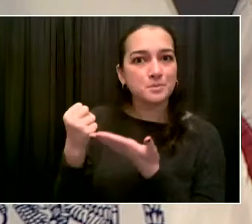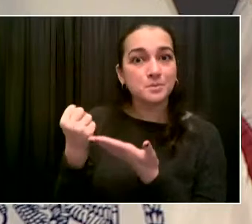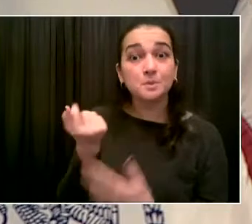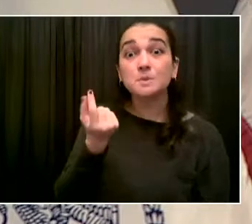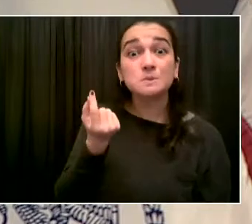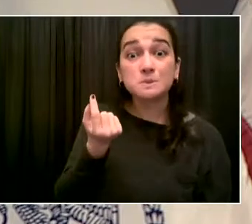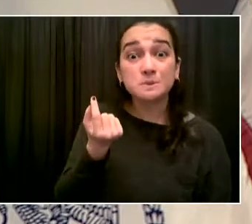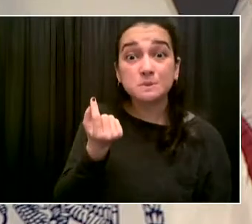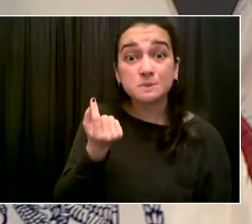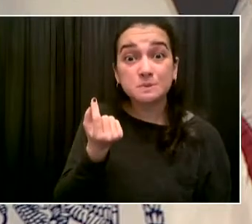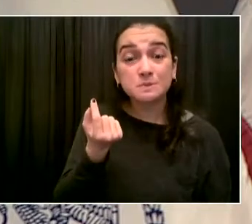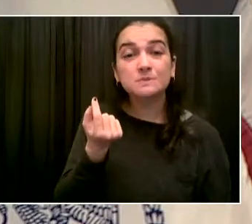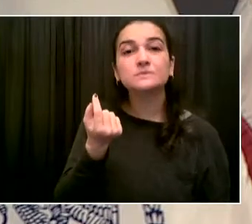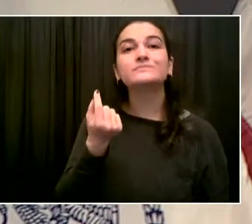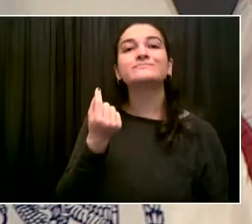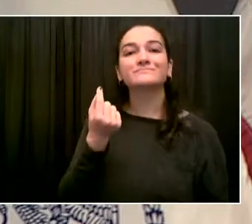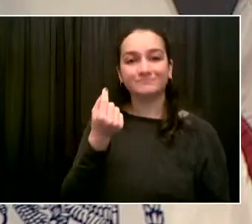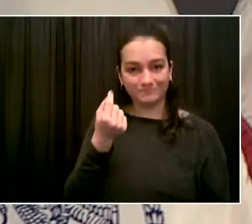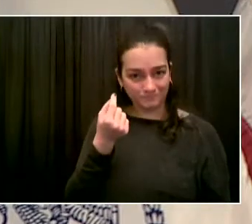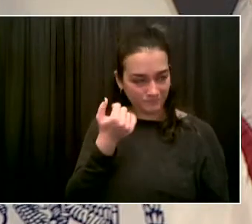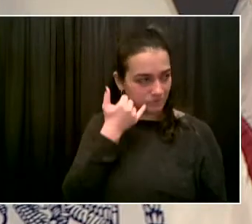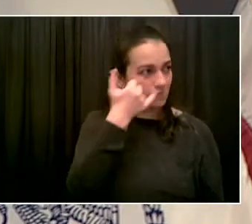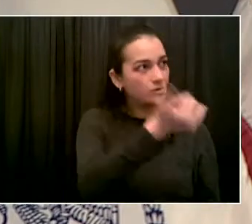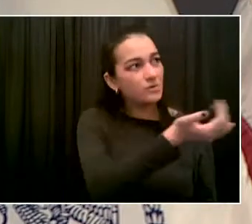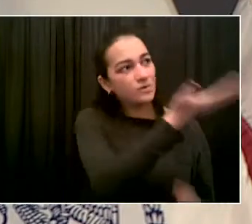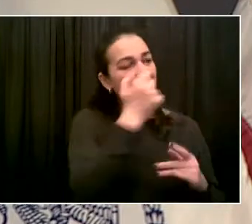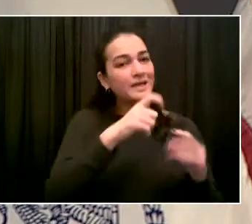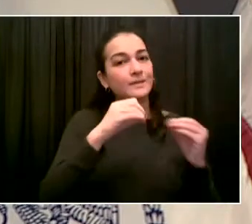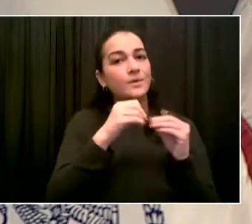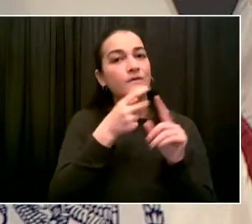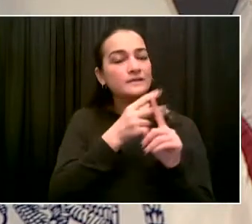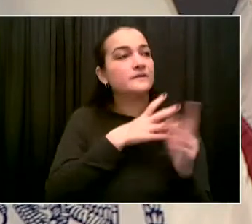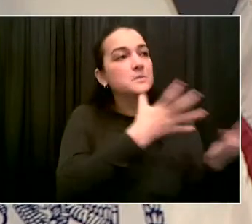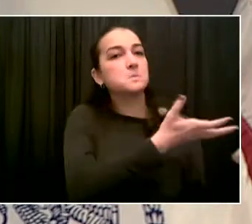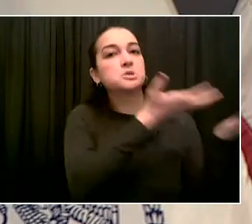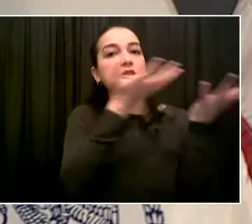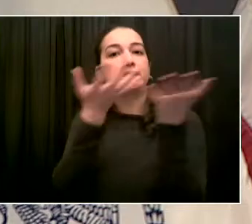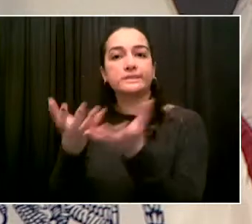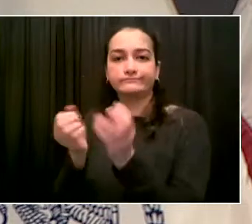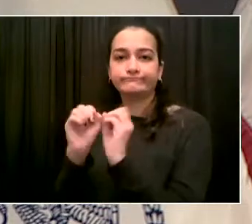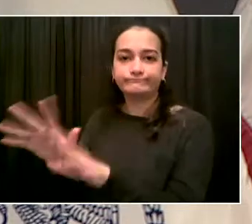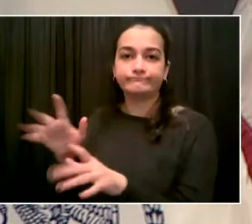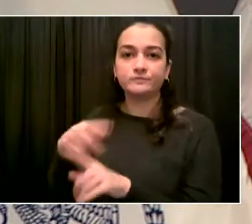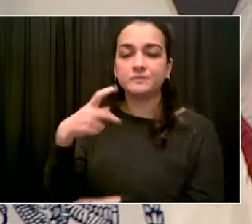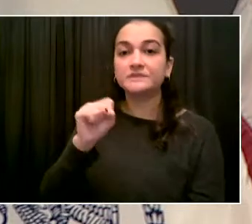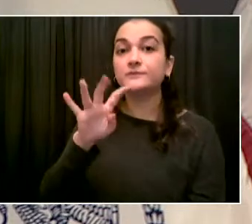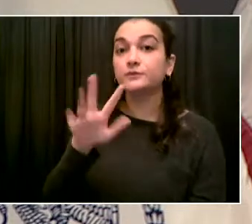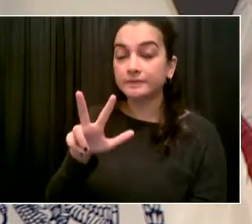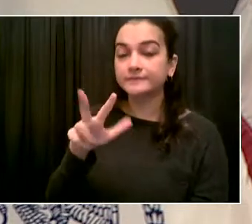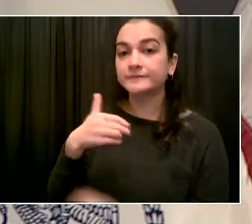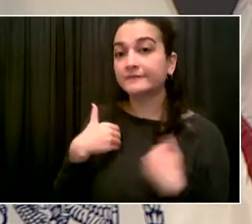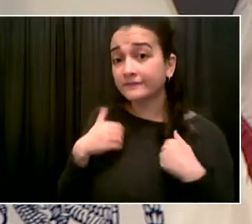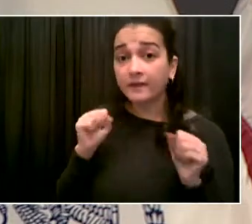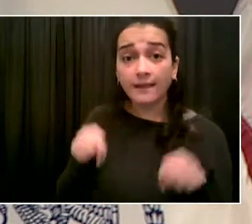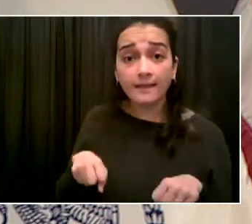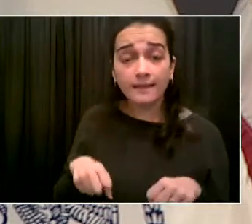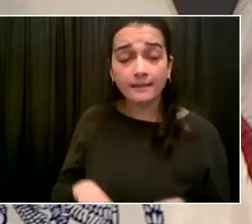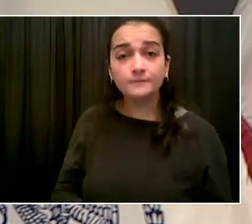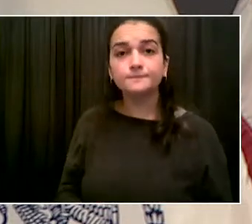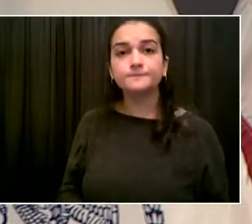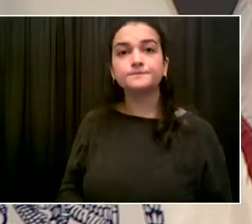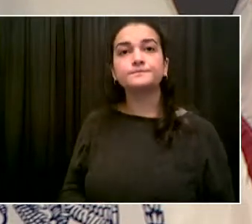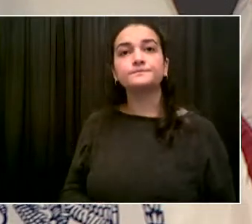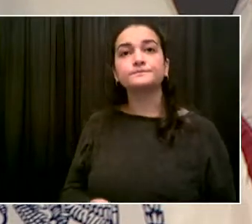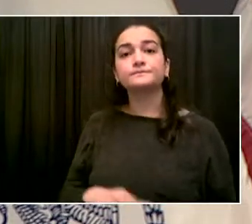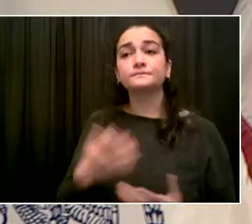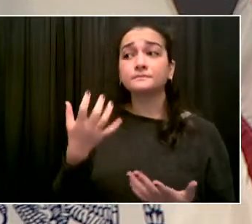yesterday's vaccination effort that has more demand will open up a site again there in the next few days. We want to match the amount